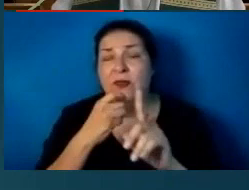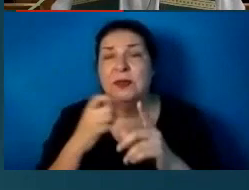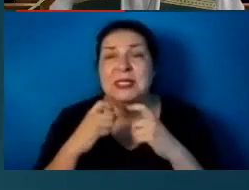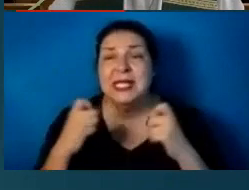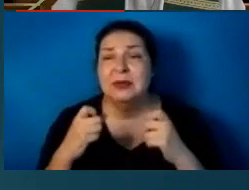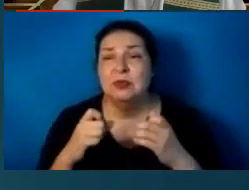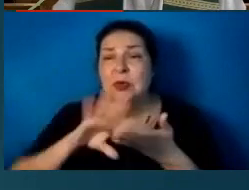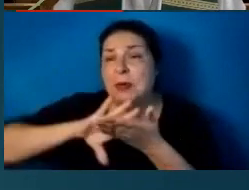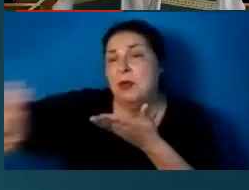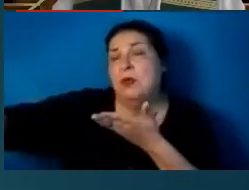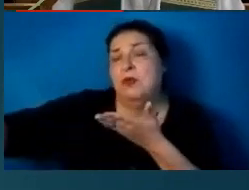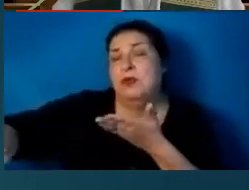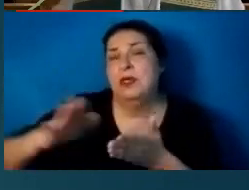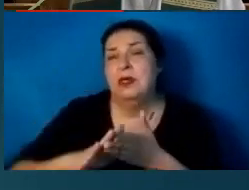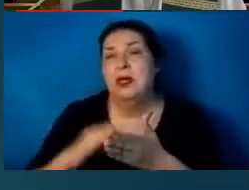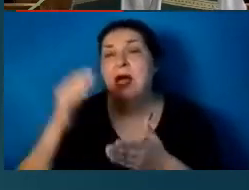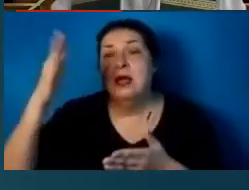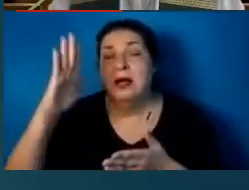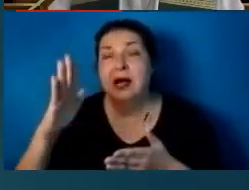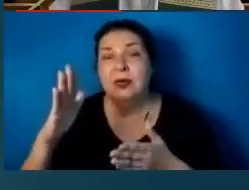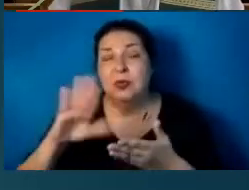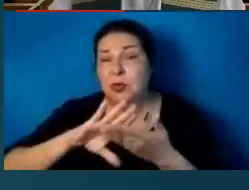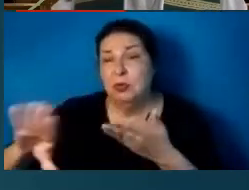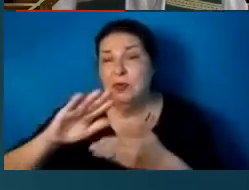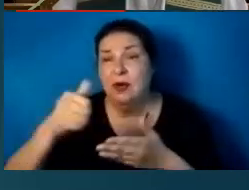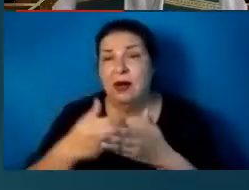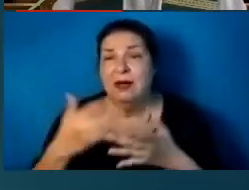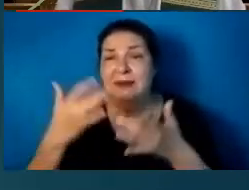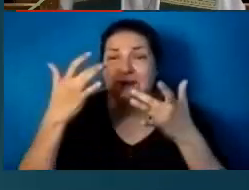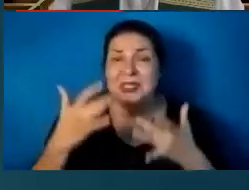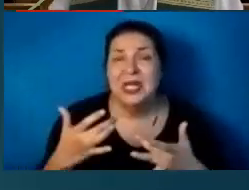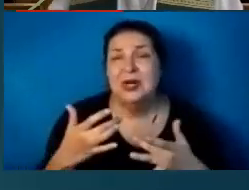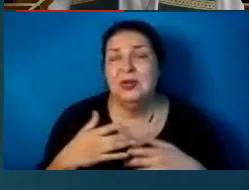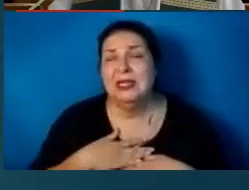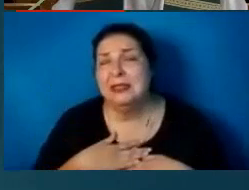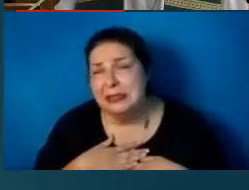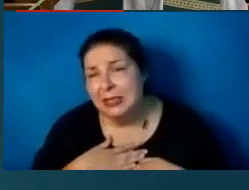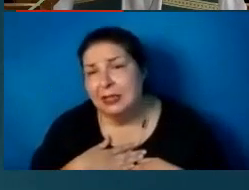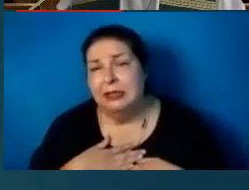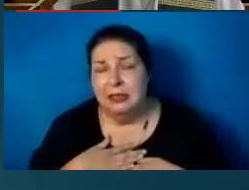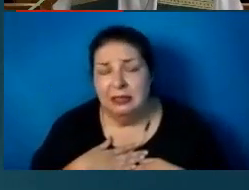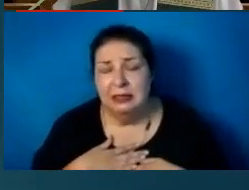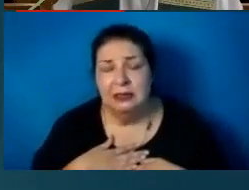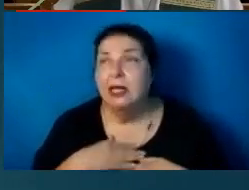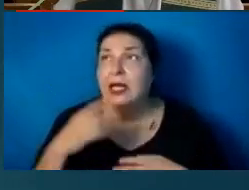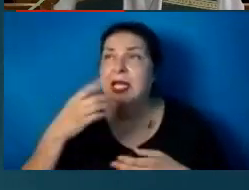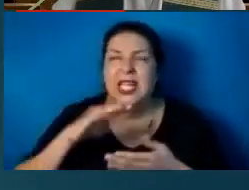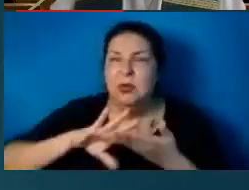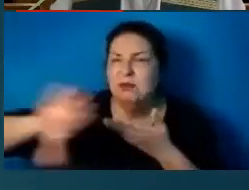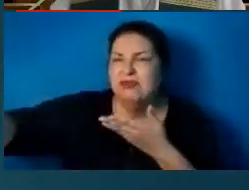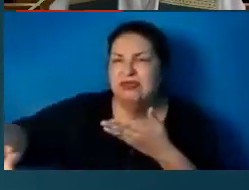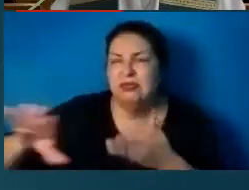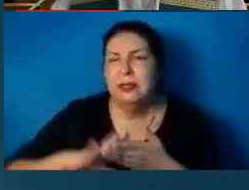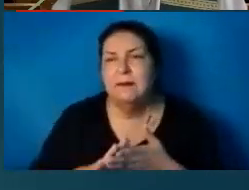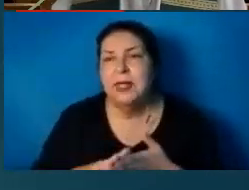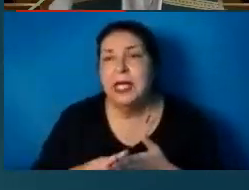of sorrow and dismay and will give us a clear understanding of the true joy of our circumstances.